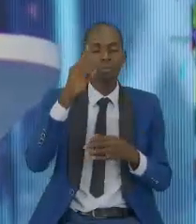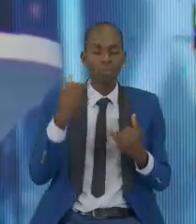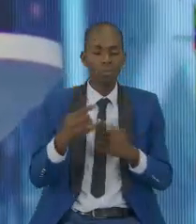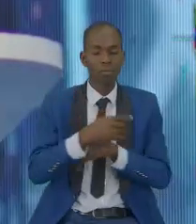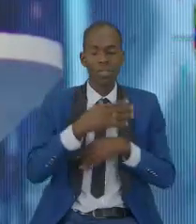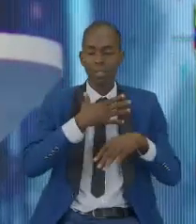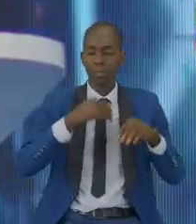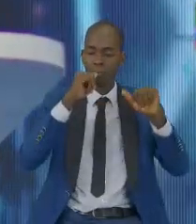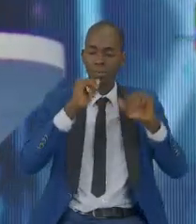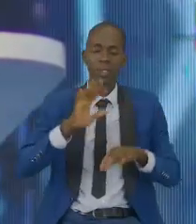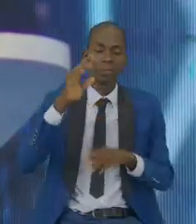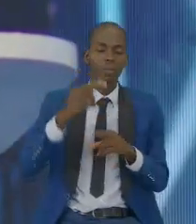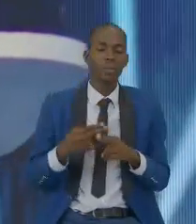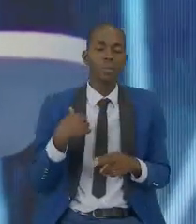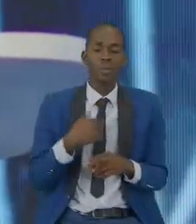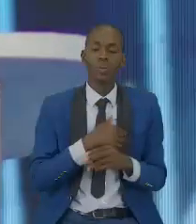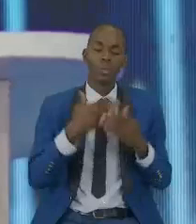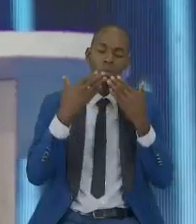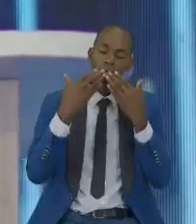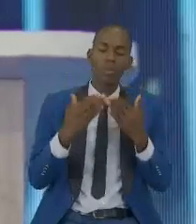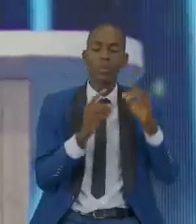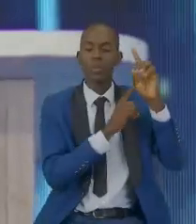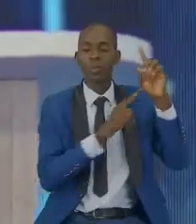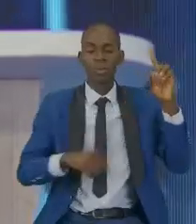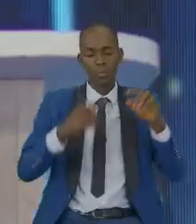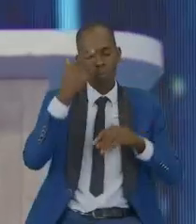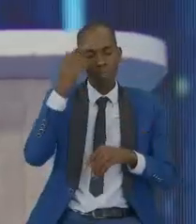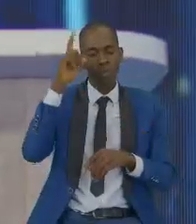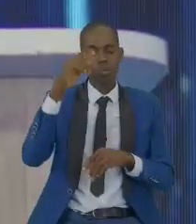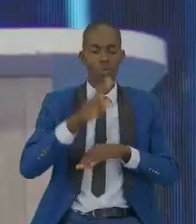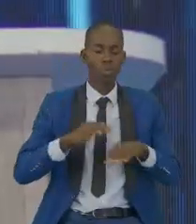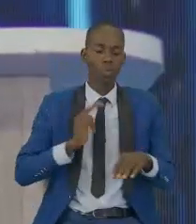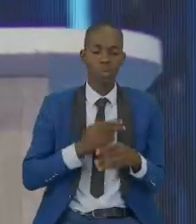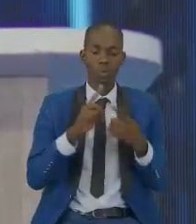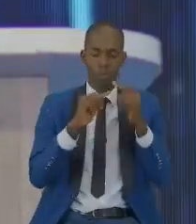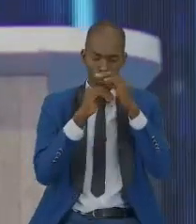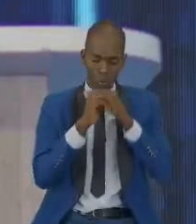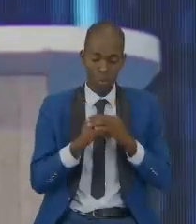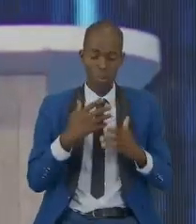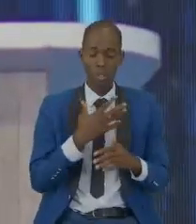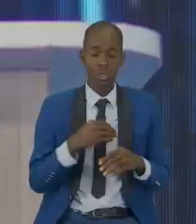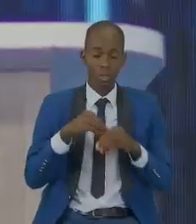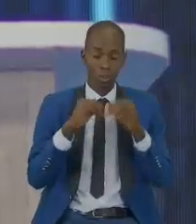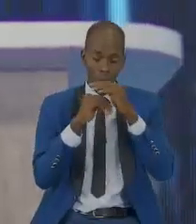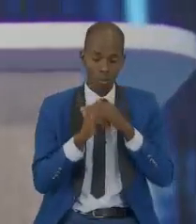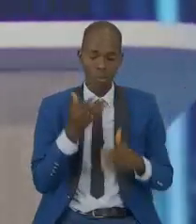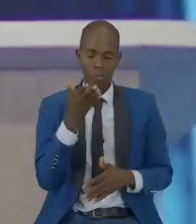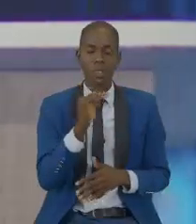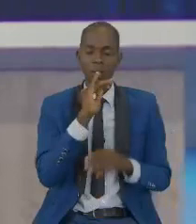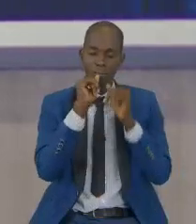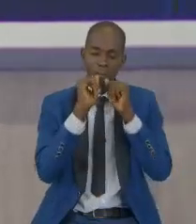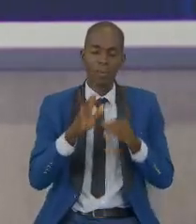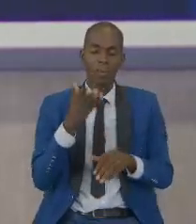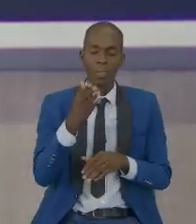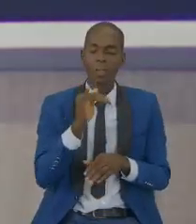name. We thank you, Lord, because you called us to worship. And in worship, there is blessing, there's